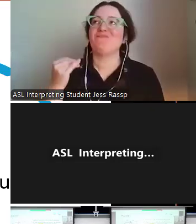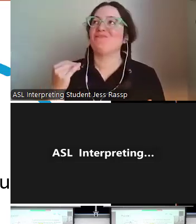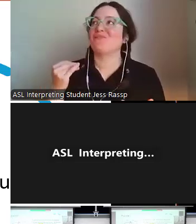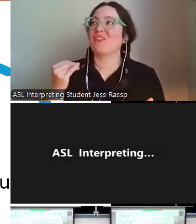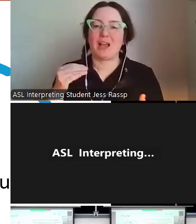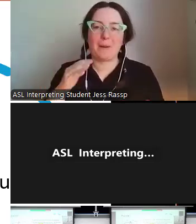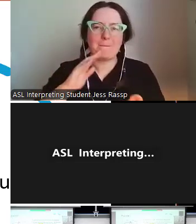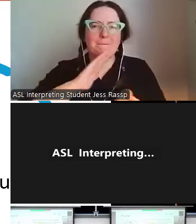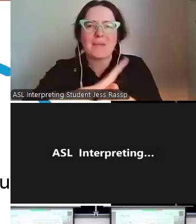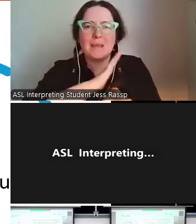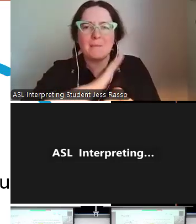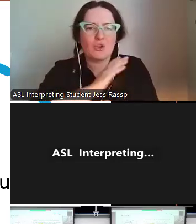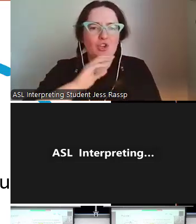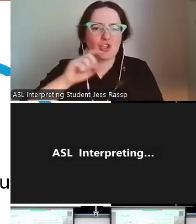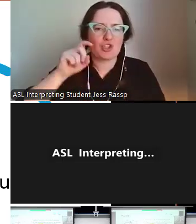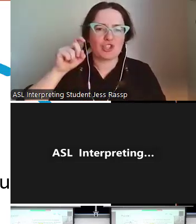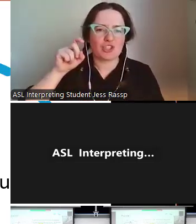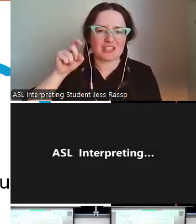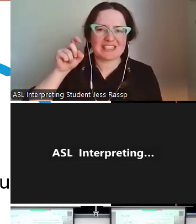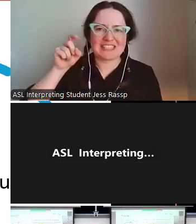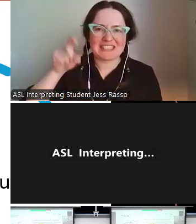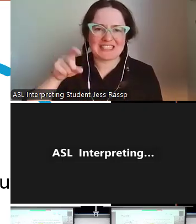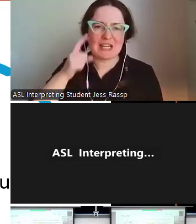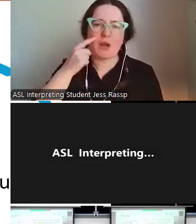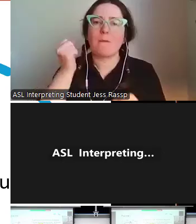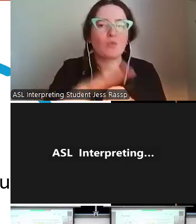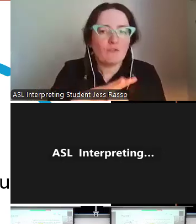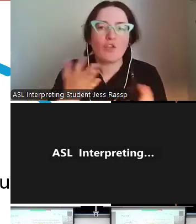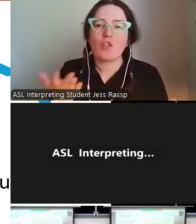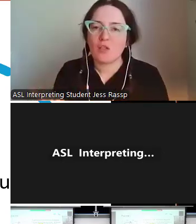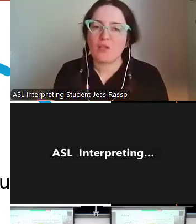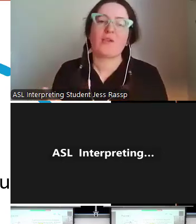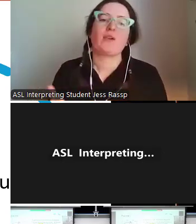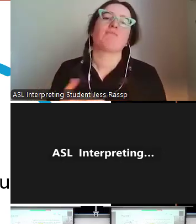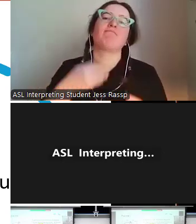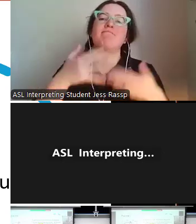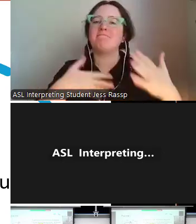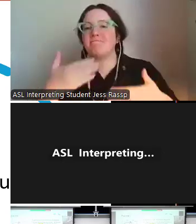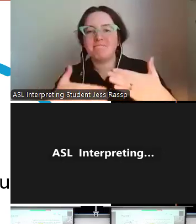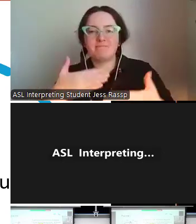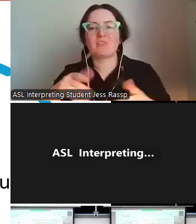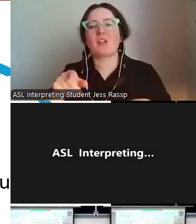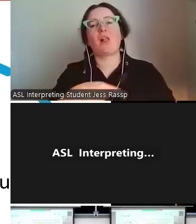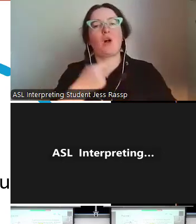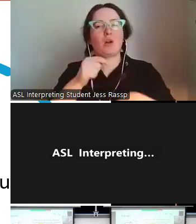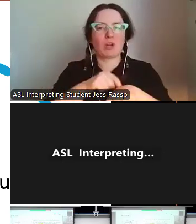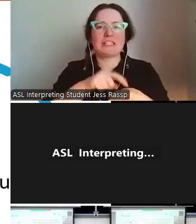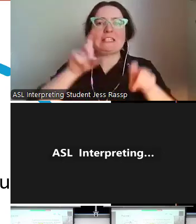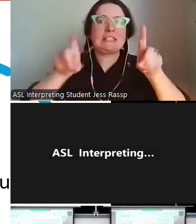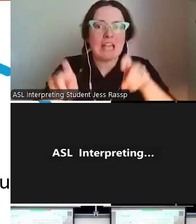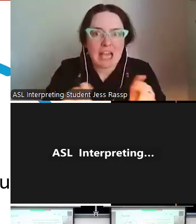you synthesize it, right? They actually have put that out, like, okay, we made this and we tested, and some of